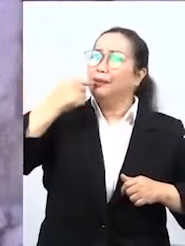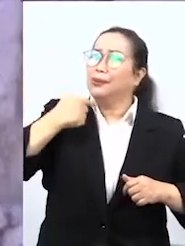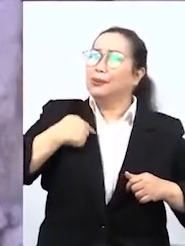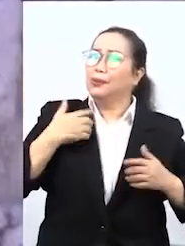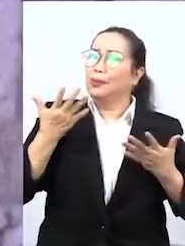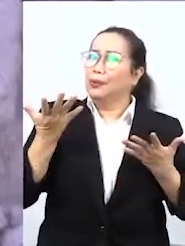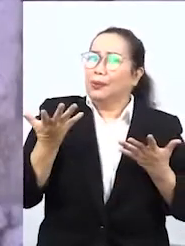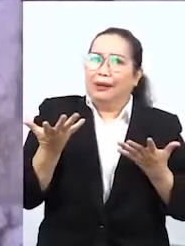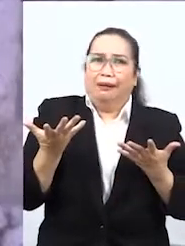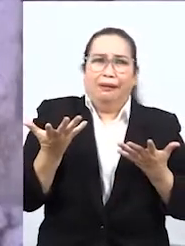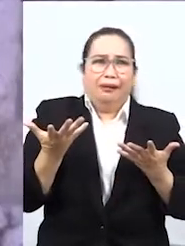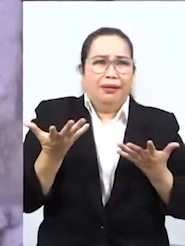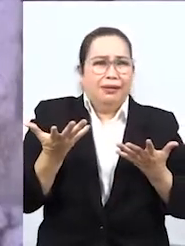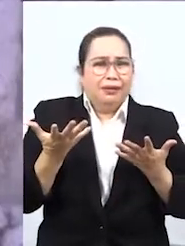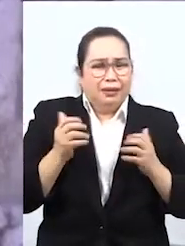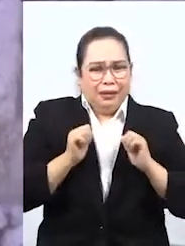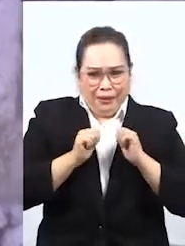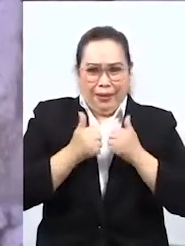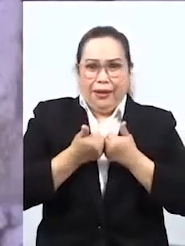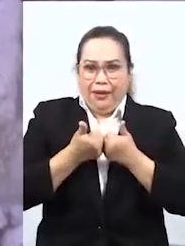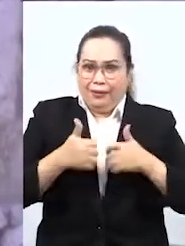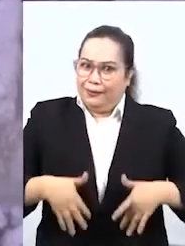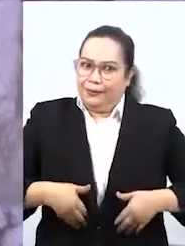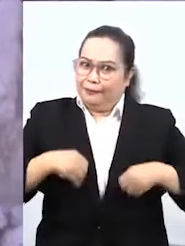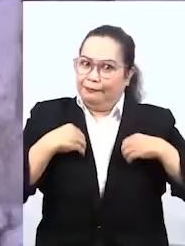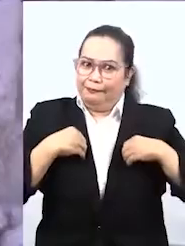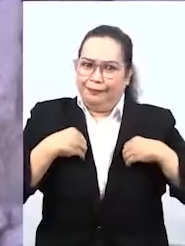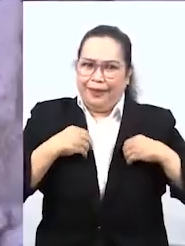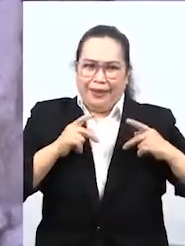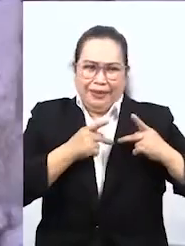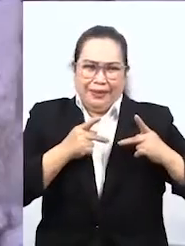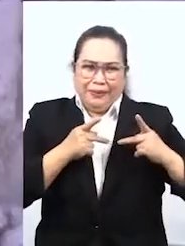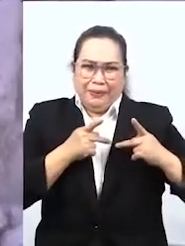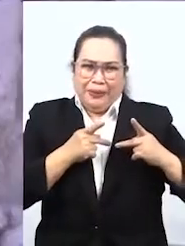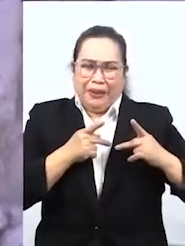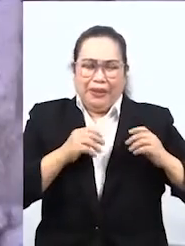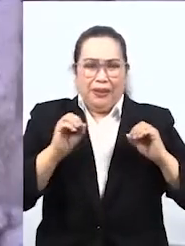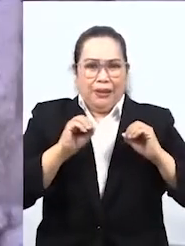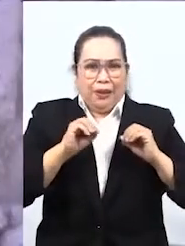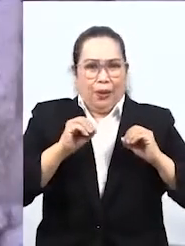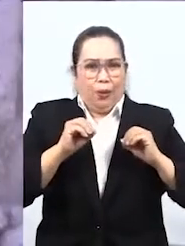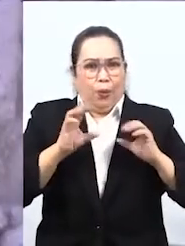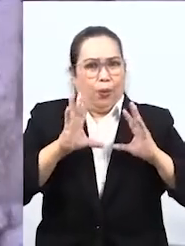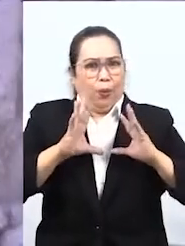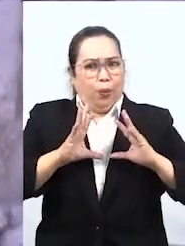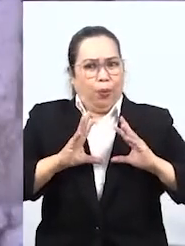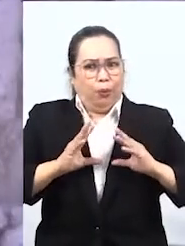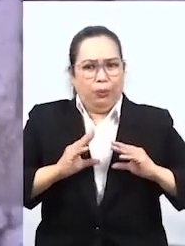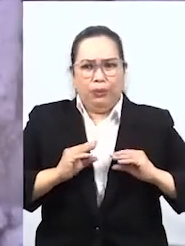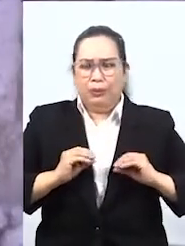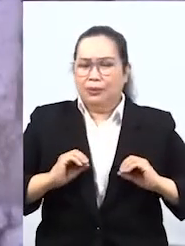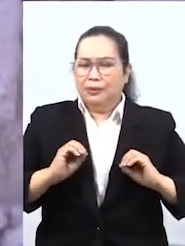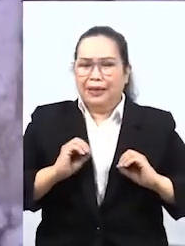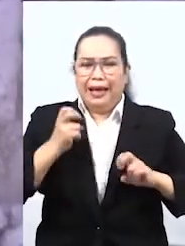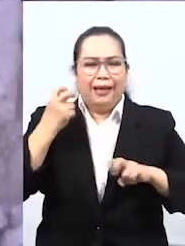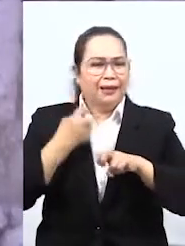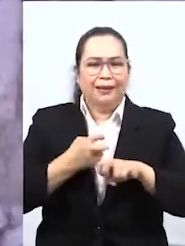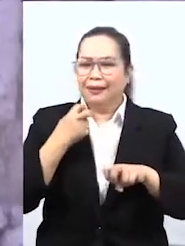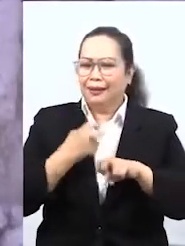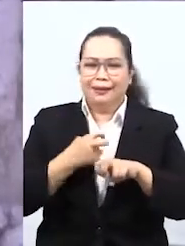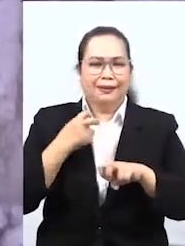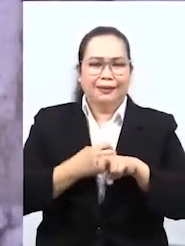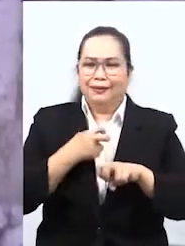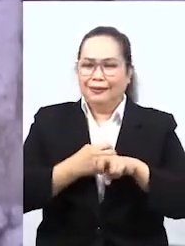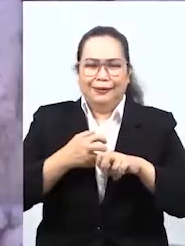response how can we survive pain When There seems to be no relief in sight Parang ang hirap-hirap yatang